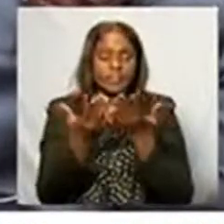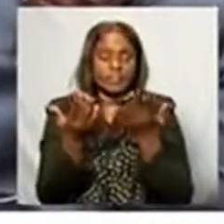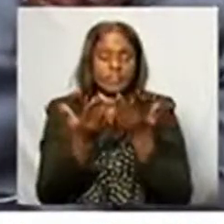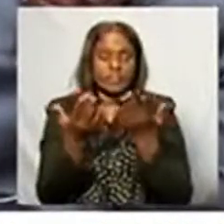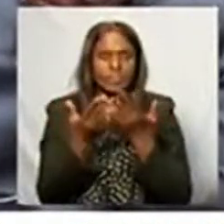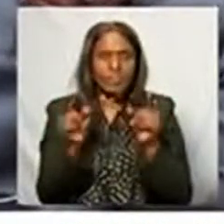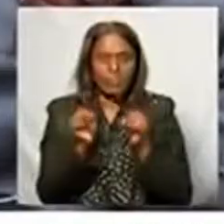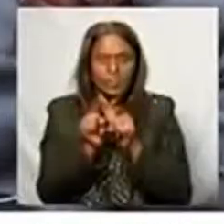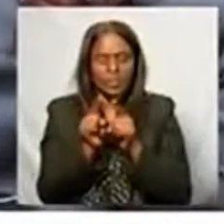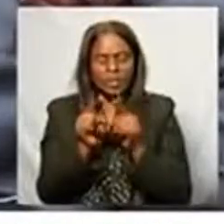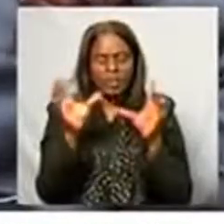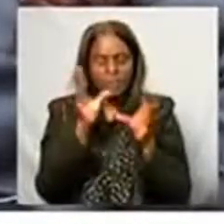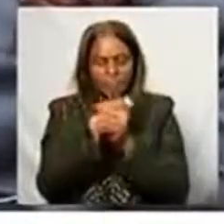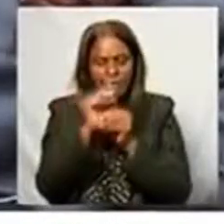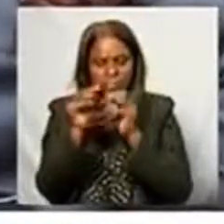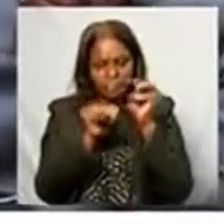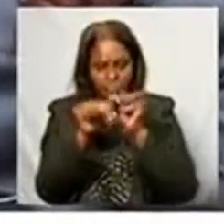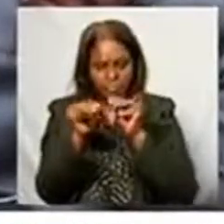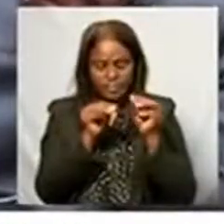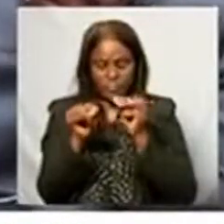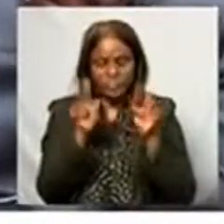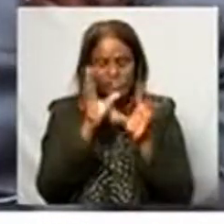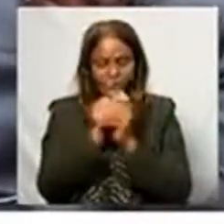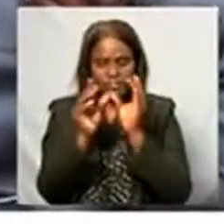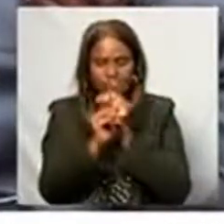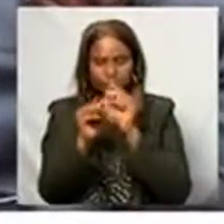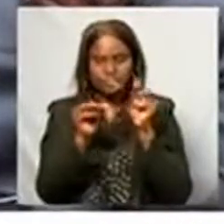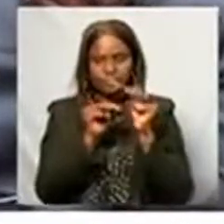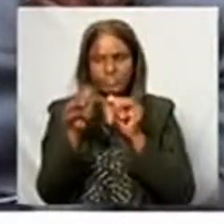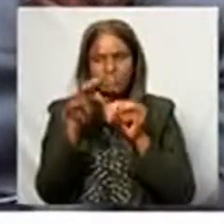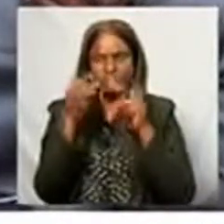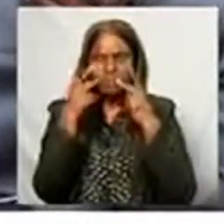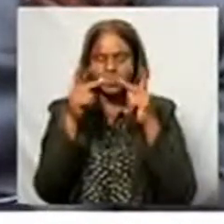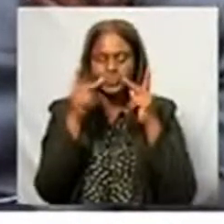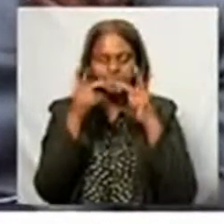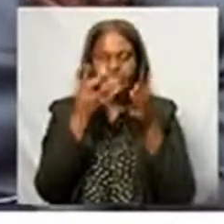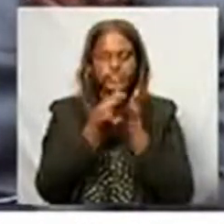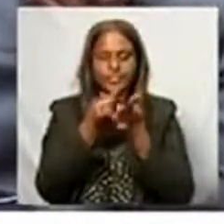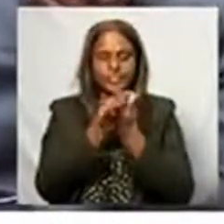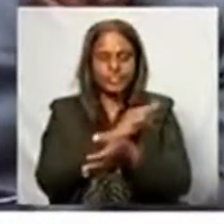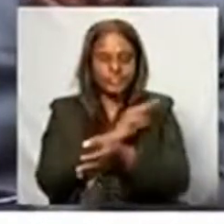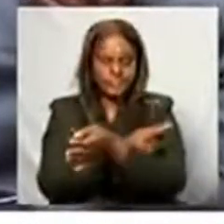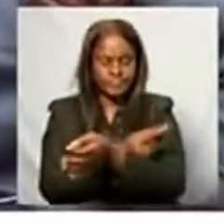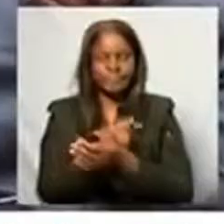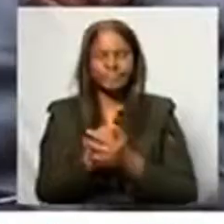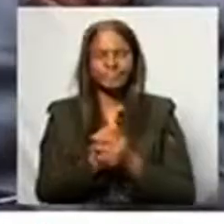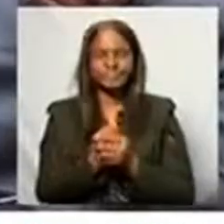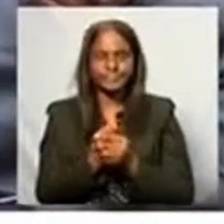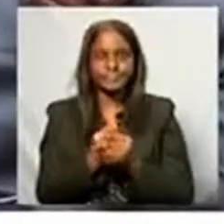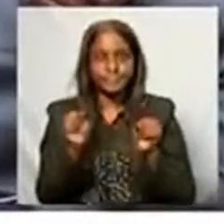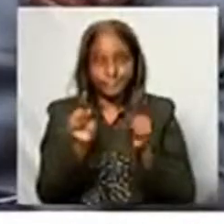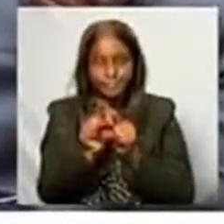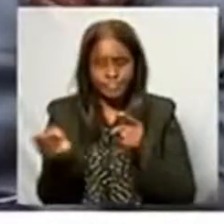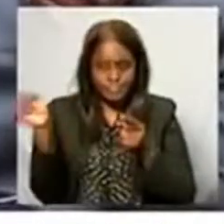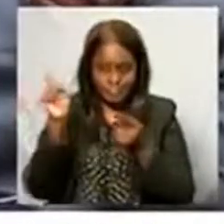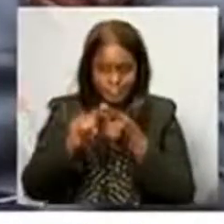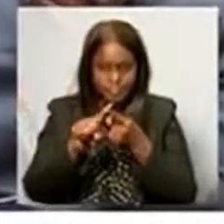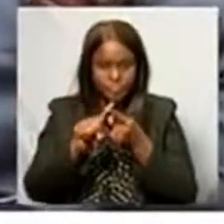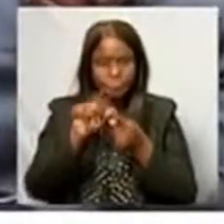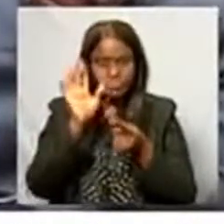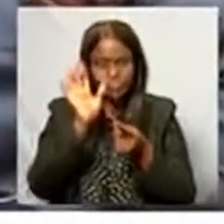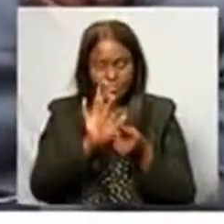and mismanagement of public resources, up to